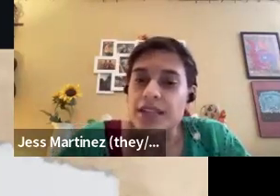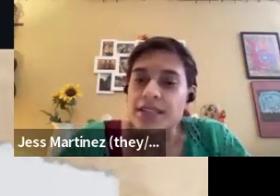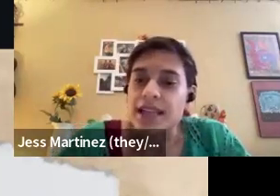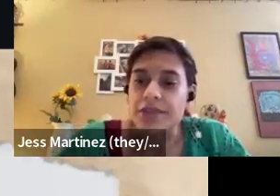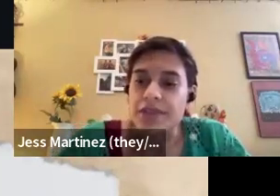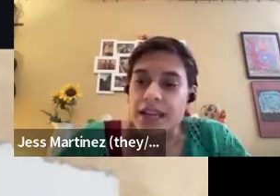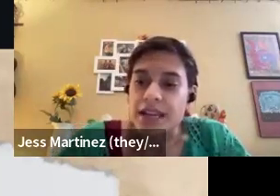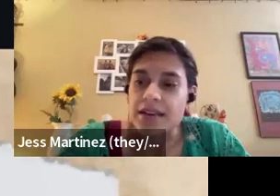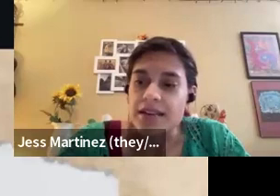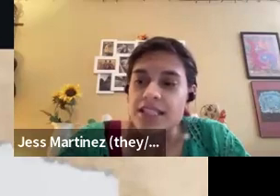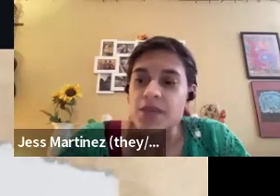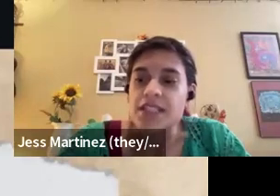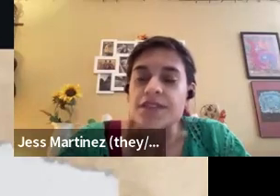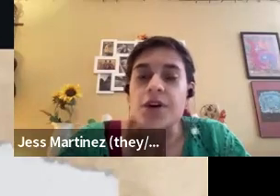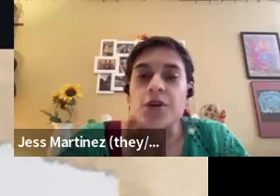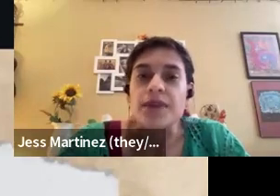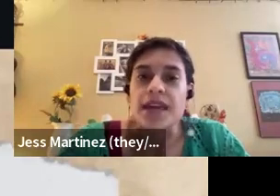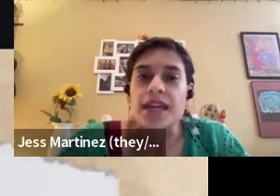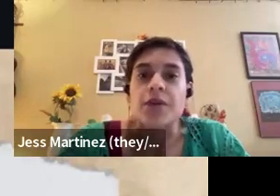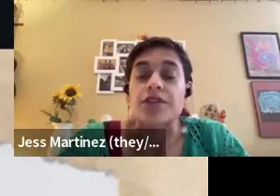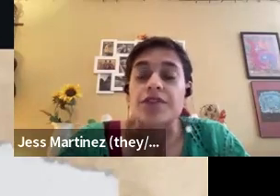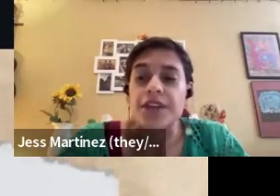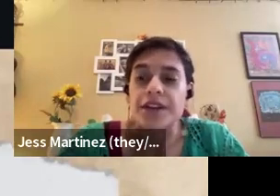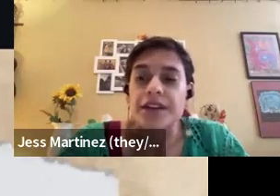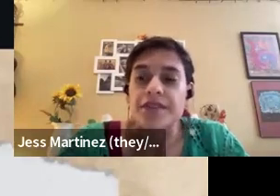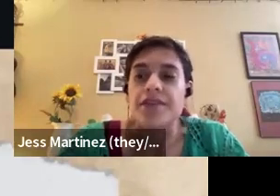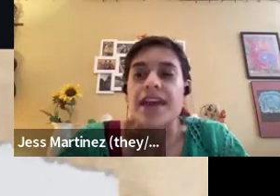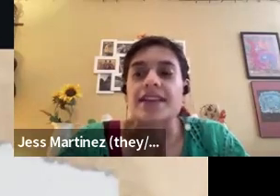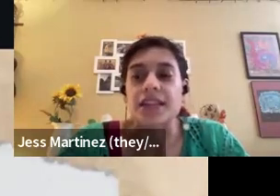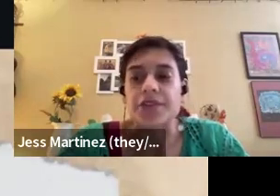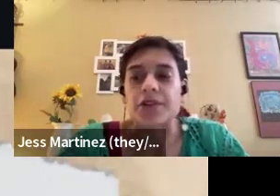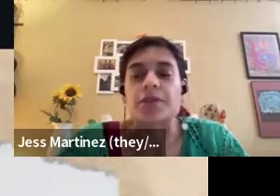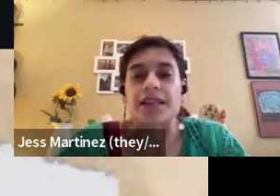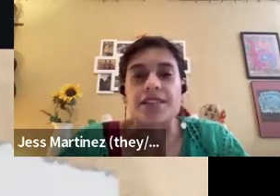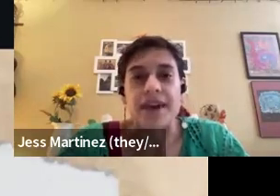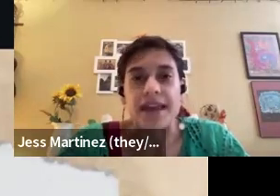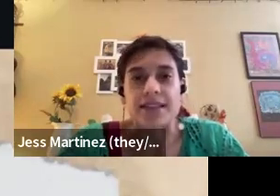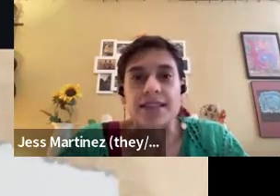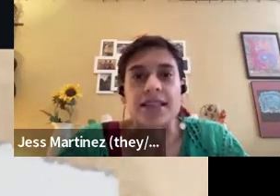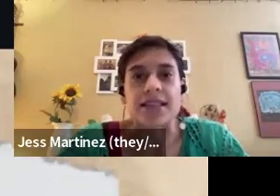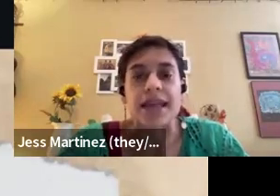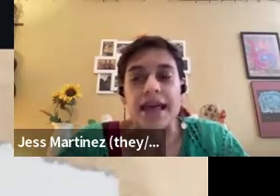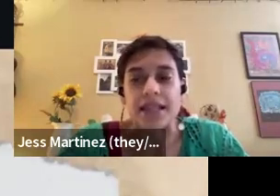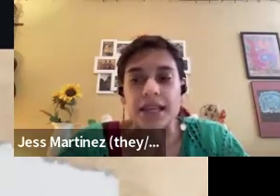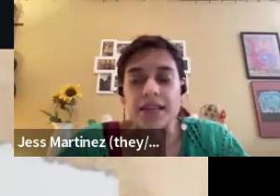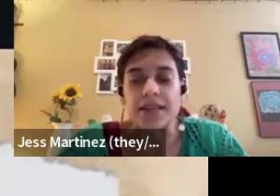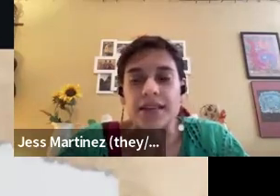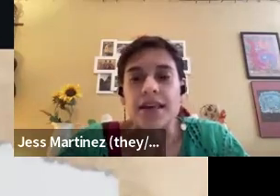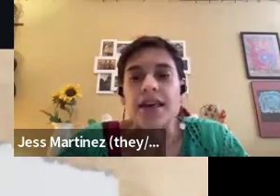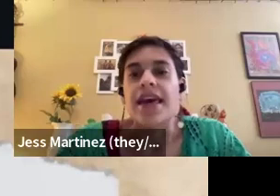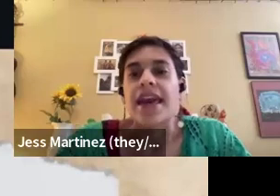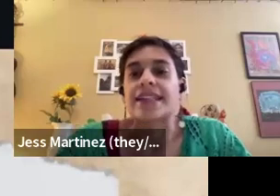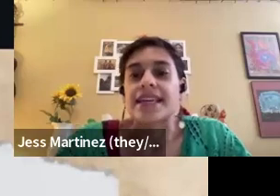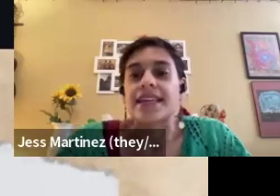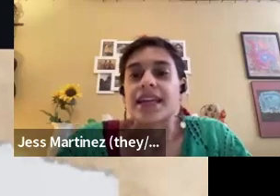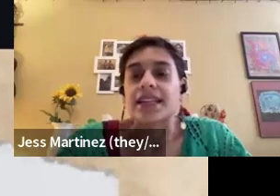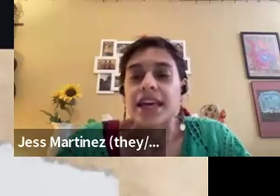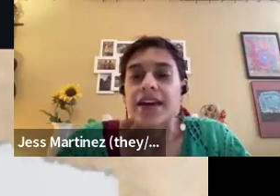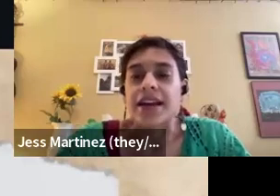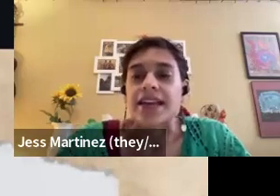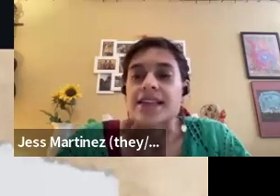and Borderlands La Frontera speaks of home in both the figurative and literal place of violence and liminality.